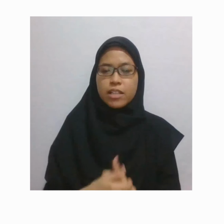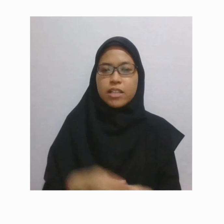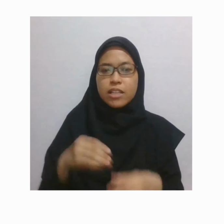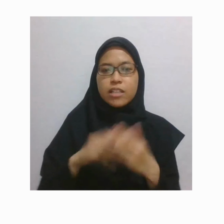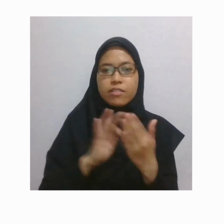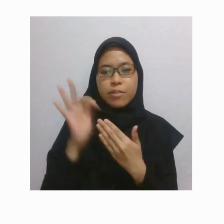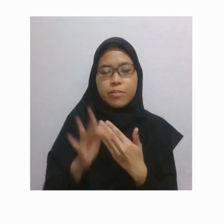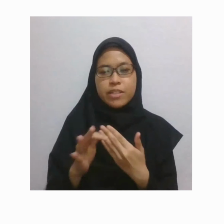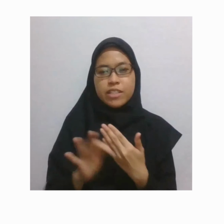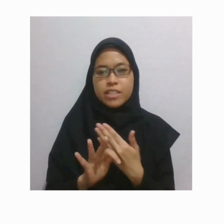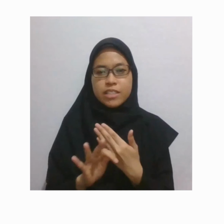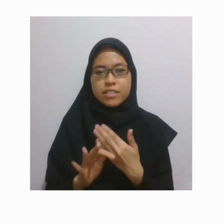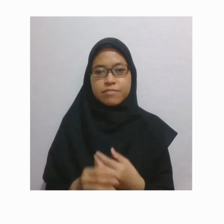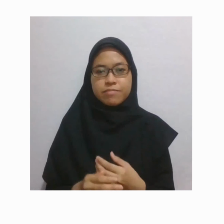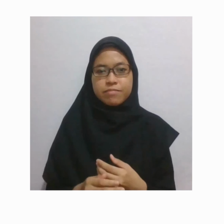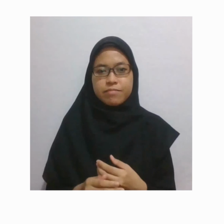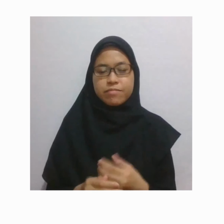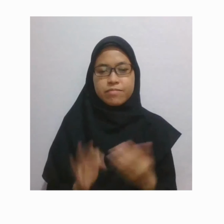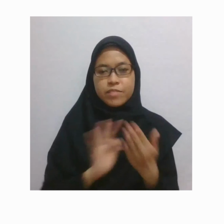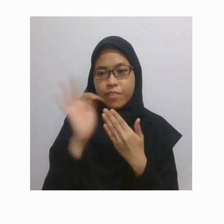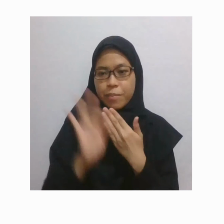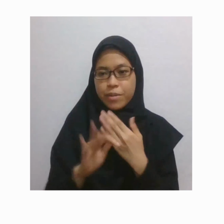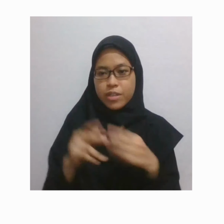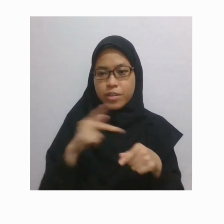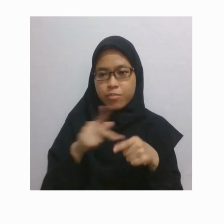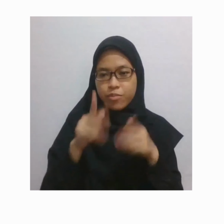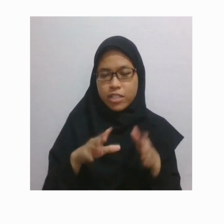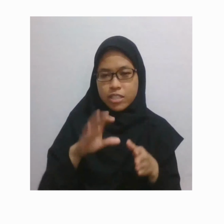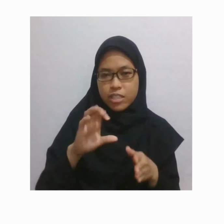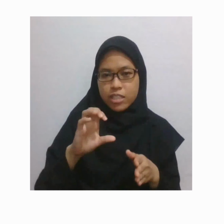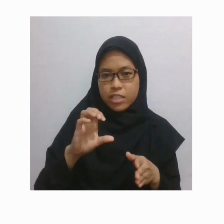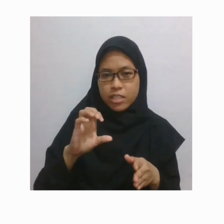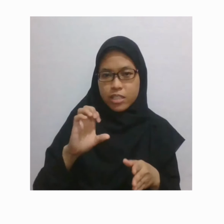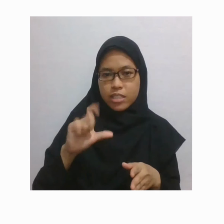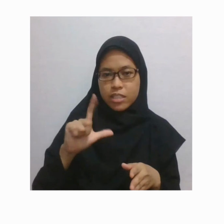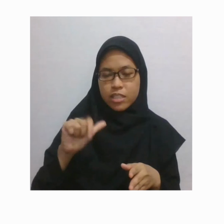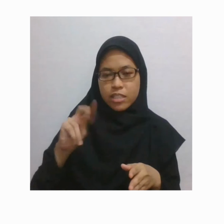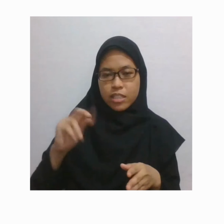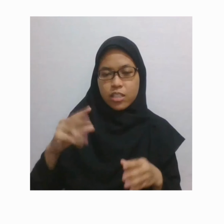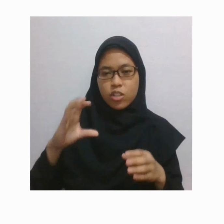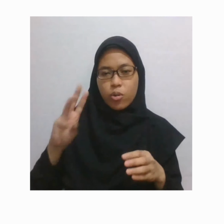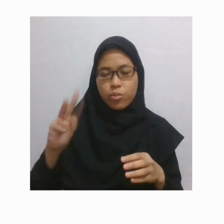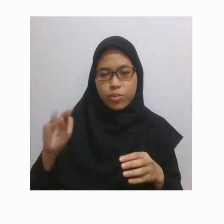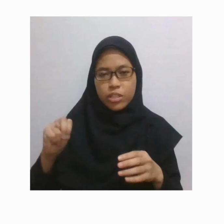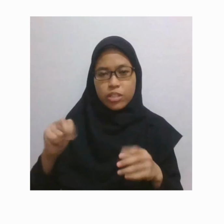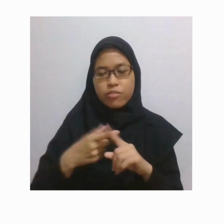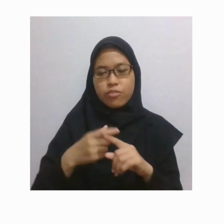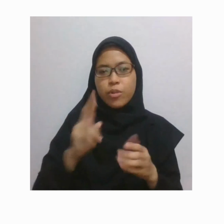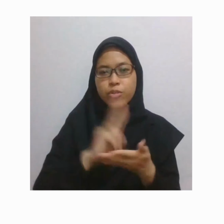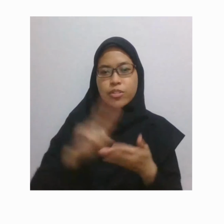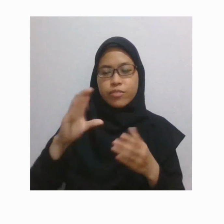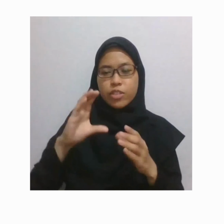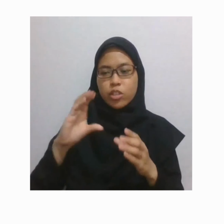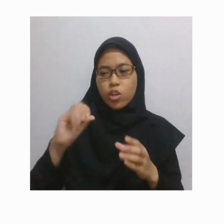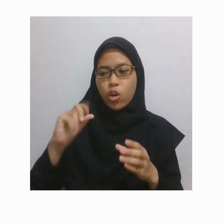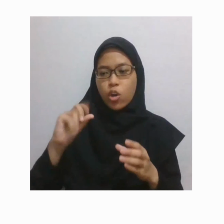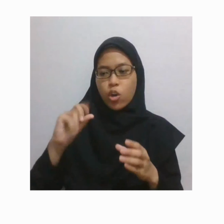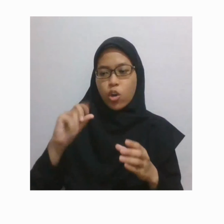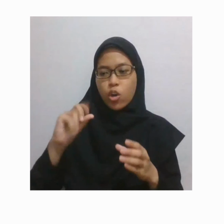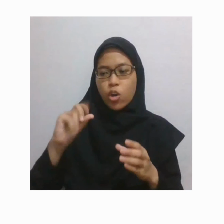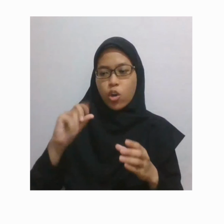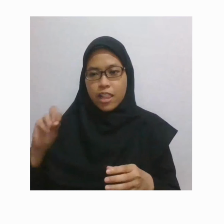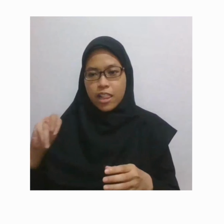aren't we? In February, Professor Ilan Kelman from University College London